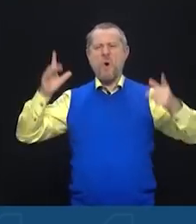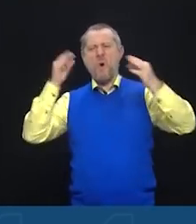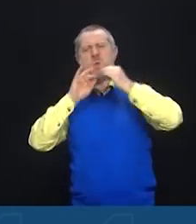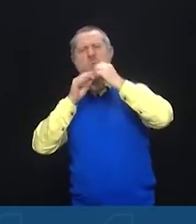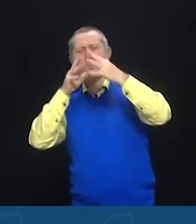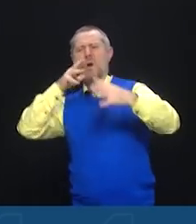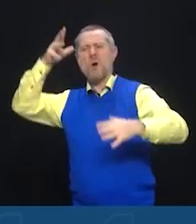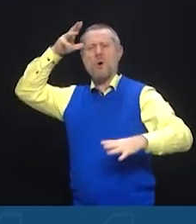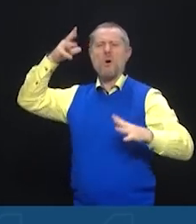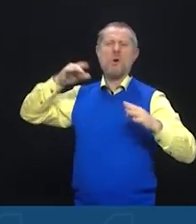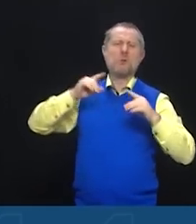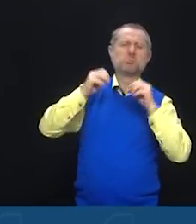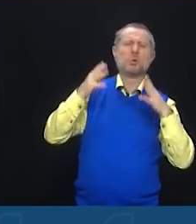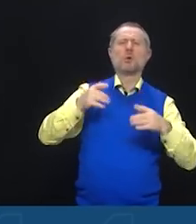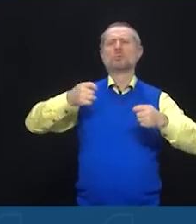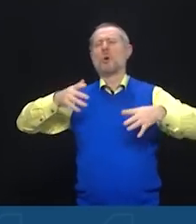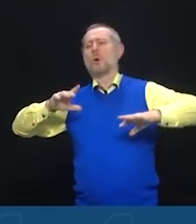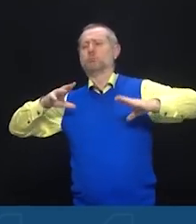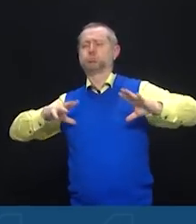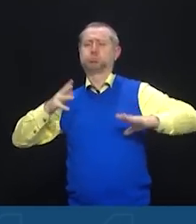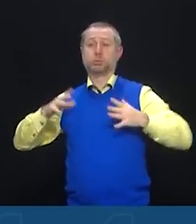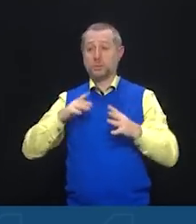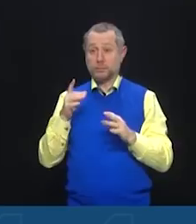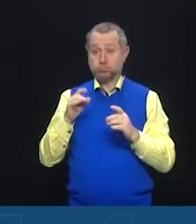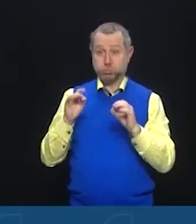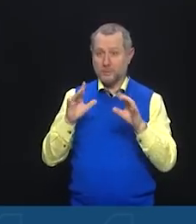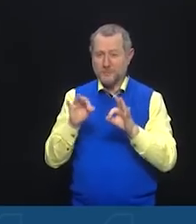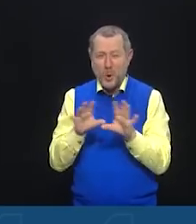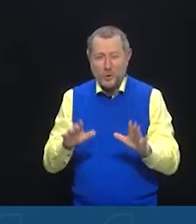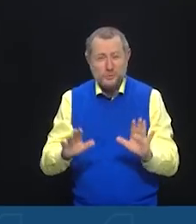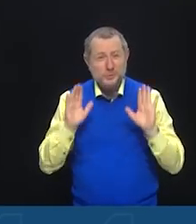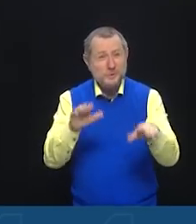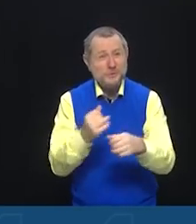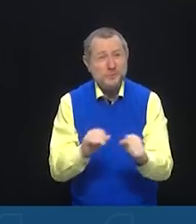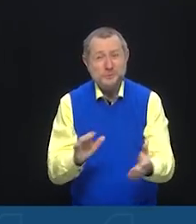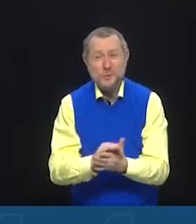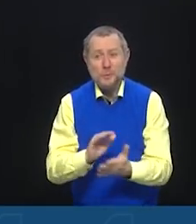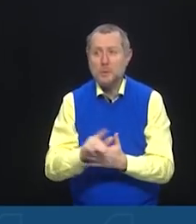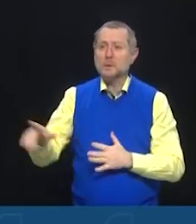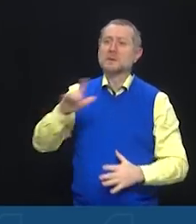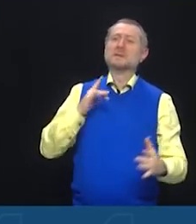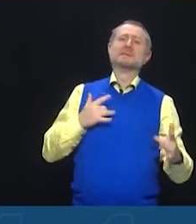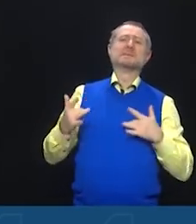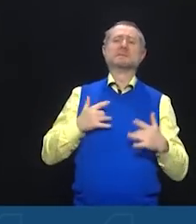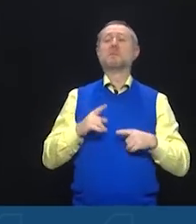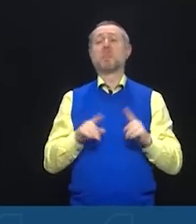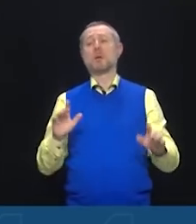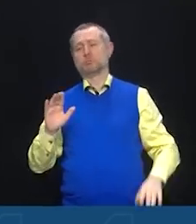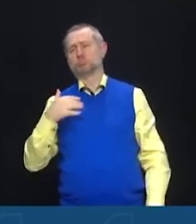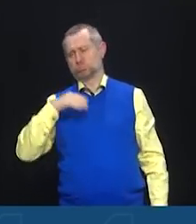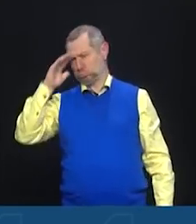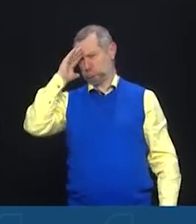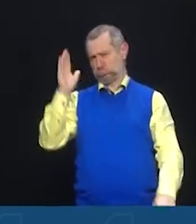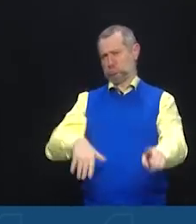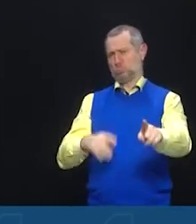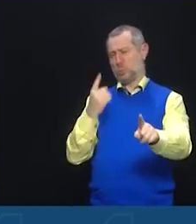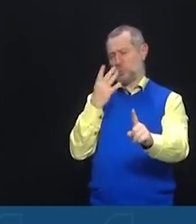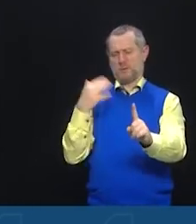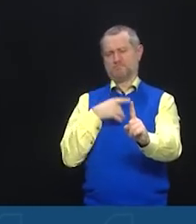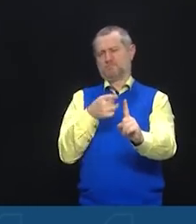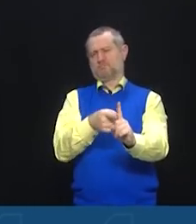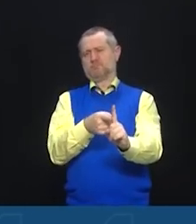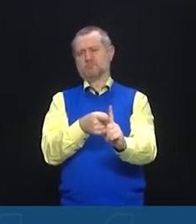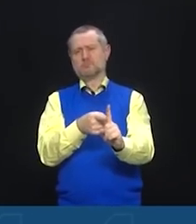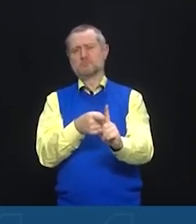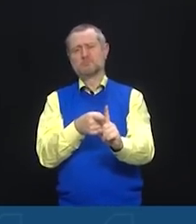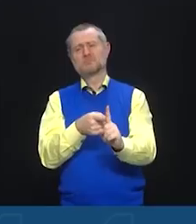and administrators. Is it safe to send our children back to school? But we knew one thing for certain, that the experiment